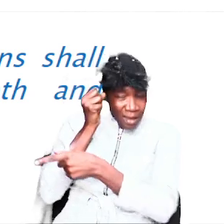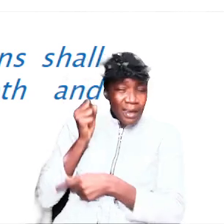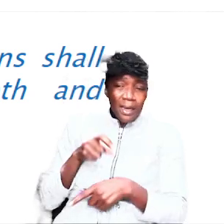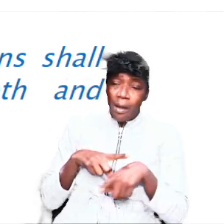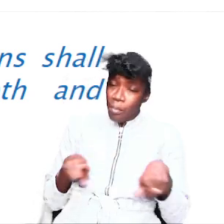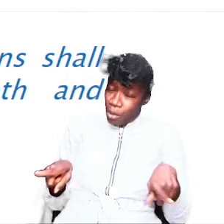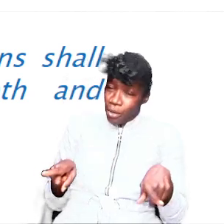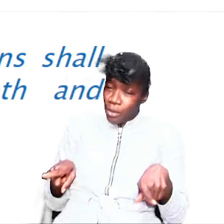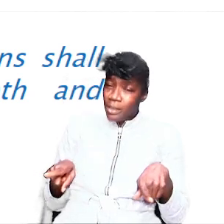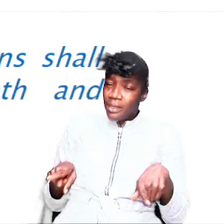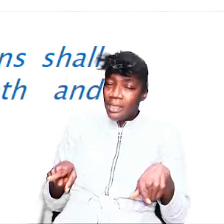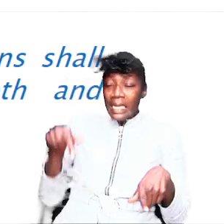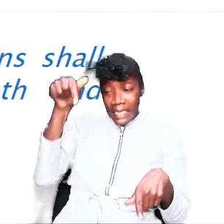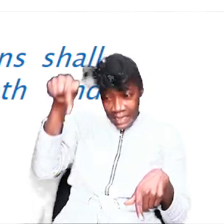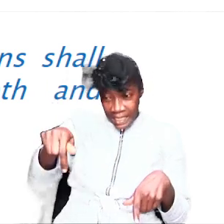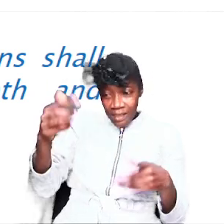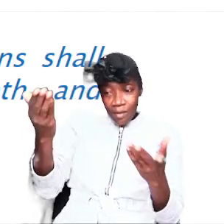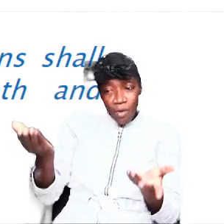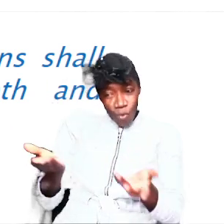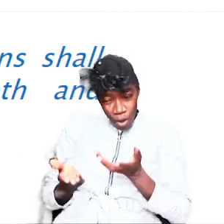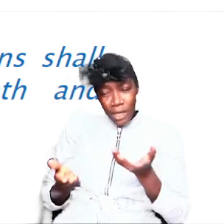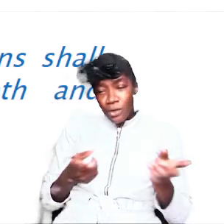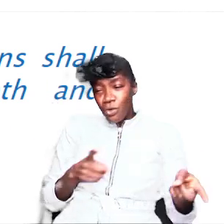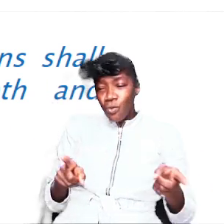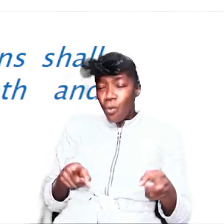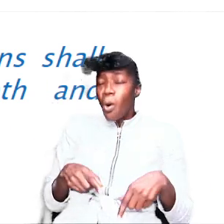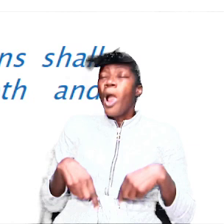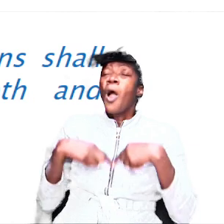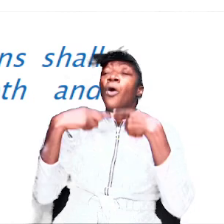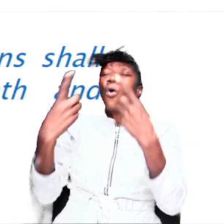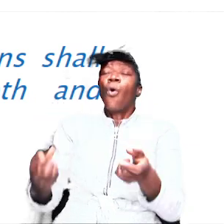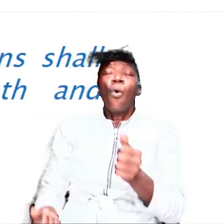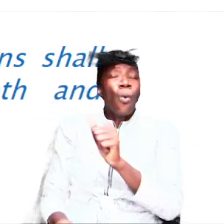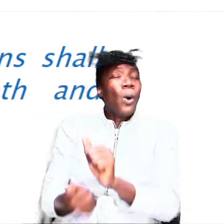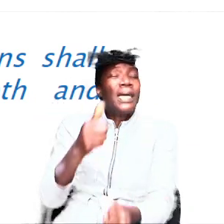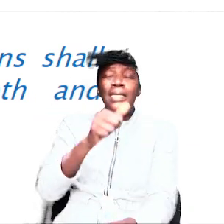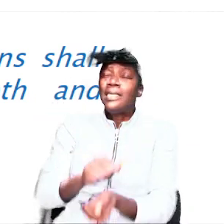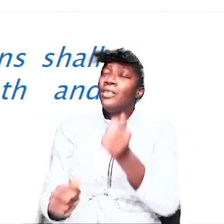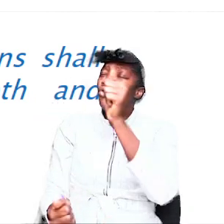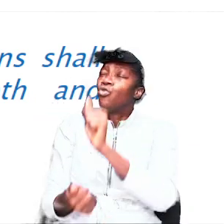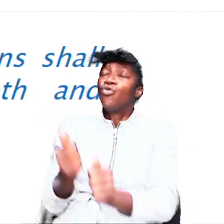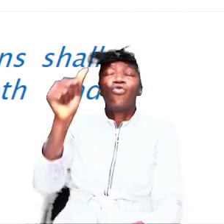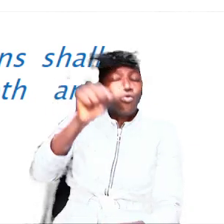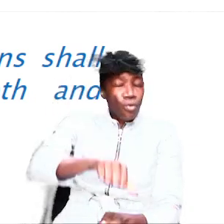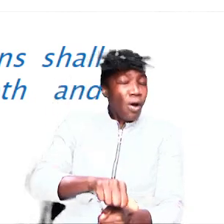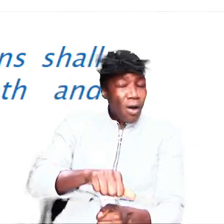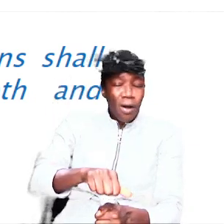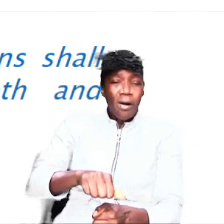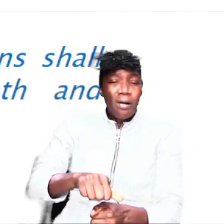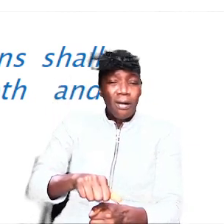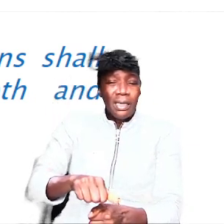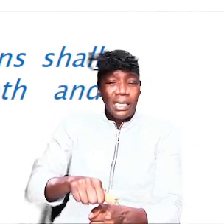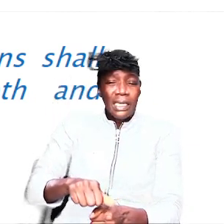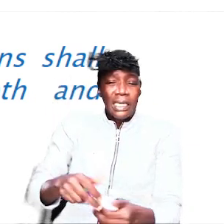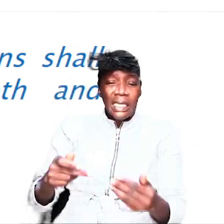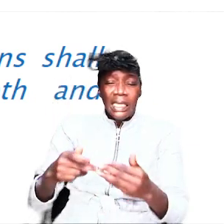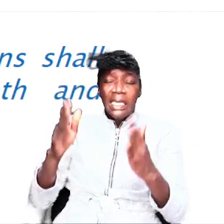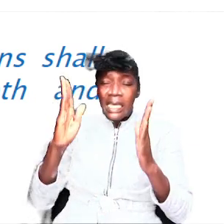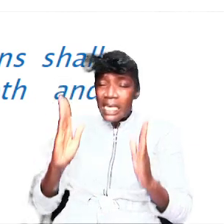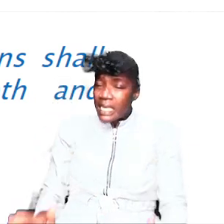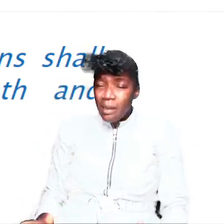But this is what I want you to do. I want you to go and destroy Amalek, because I remember what they did.